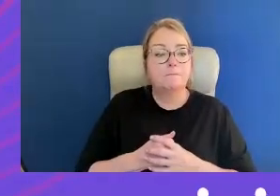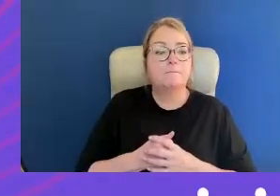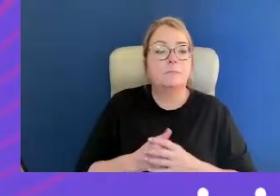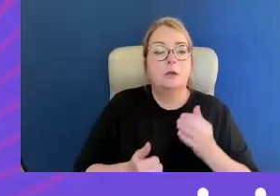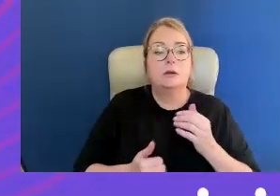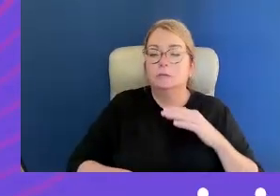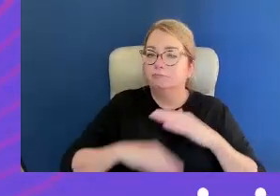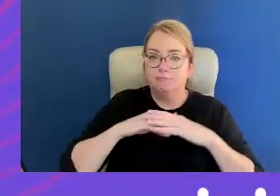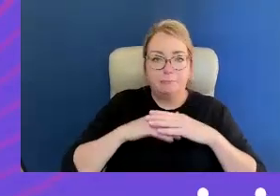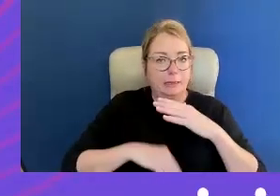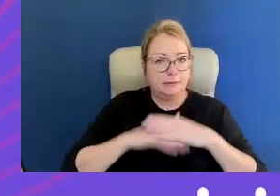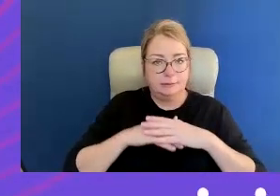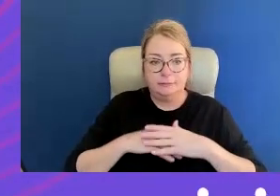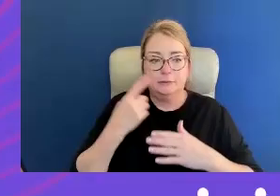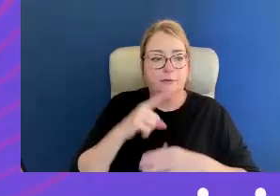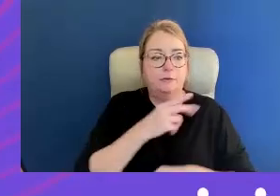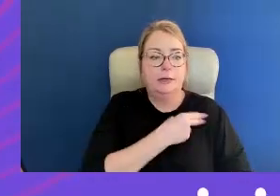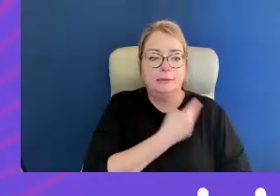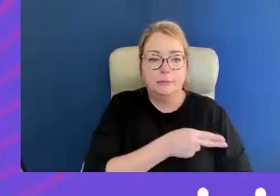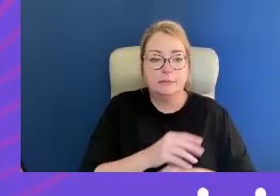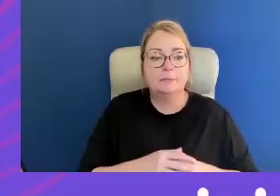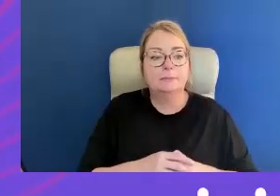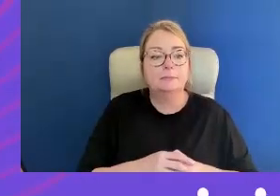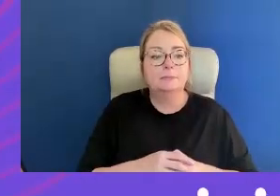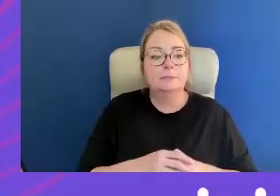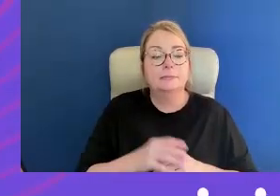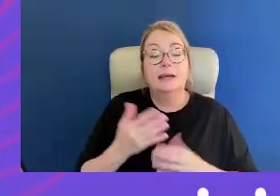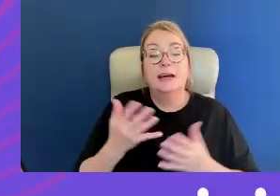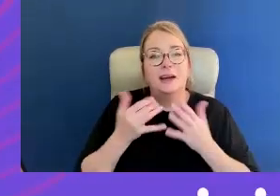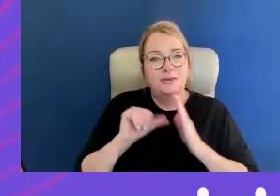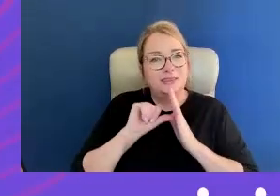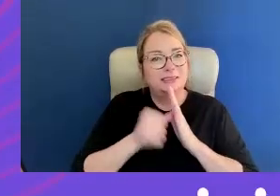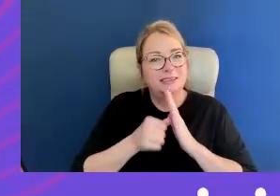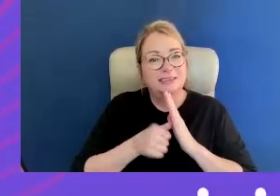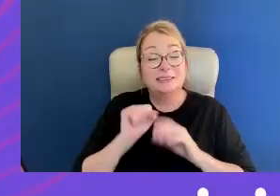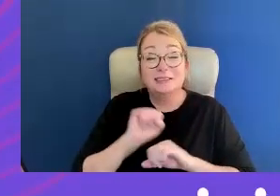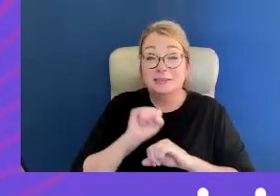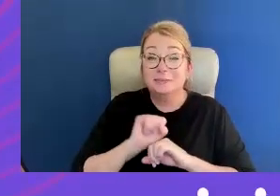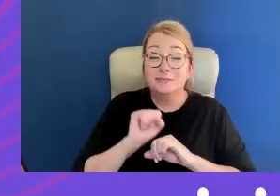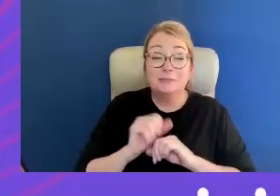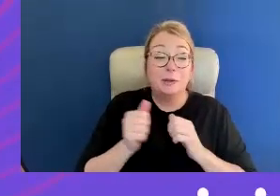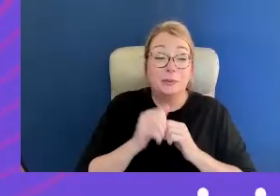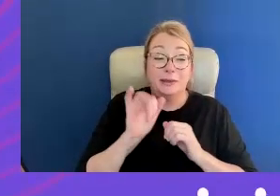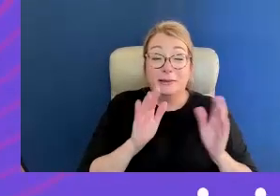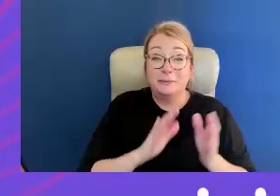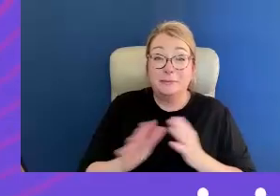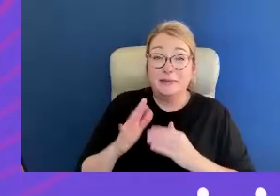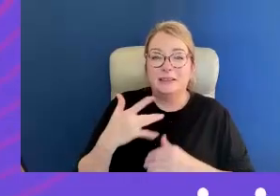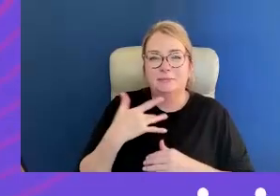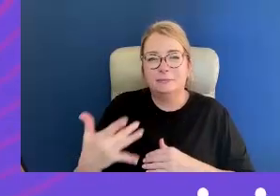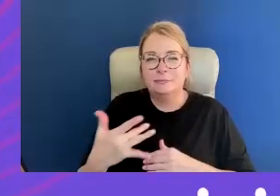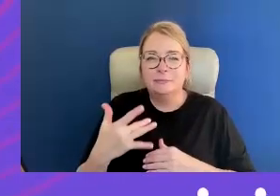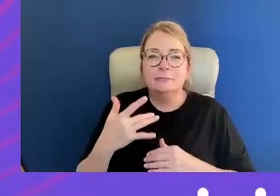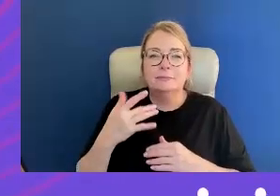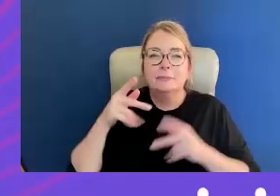using hospitalization services. Again, I like to stress the employees that we see on these plans are generally those who are